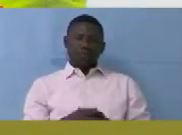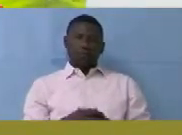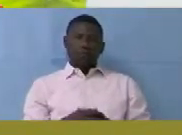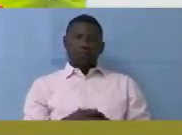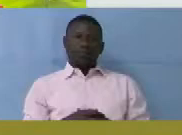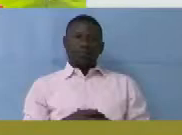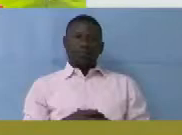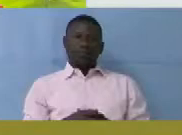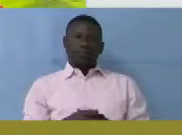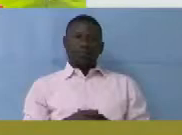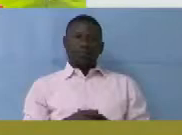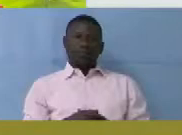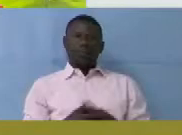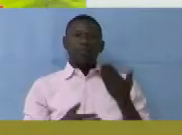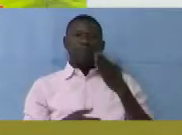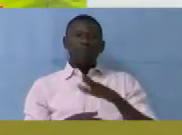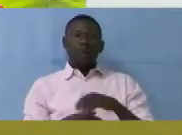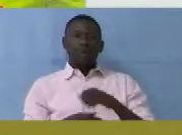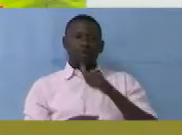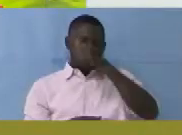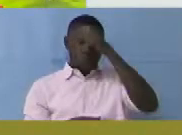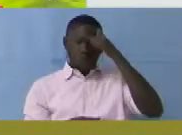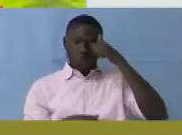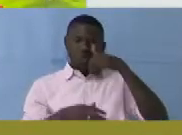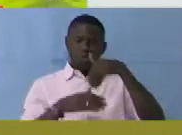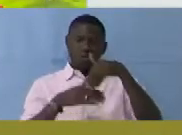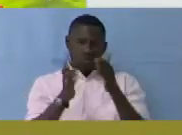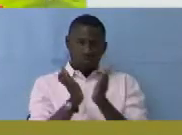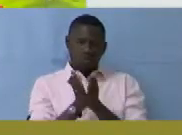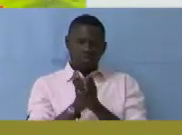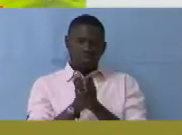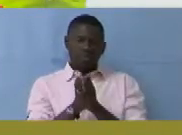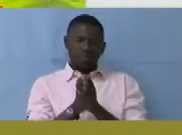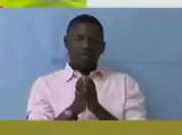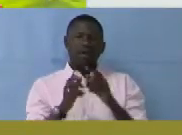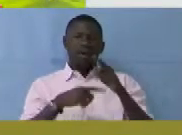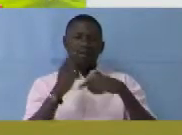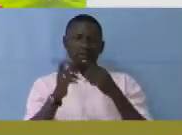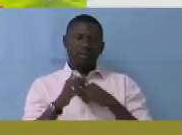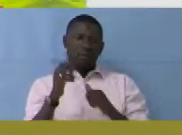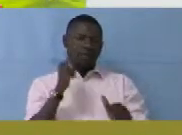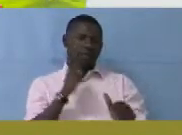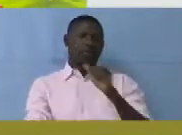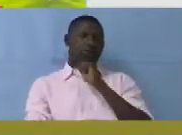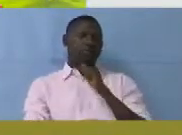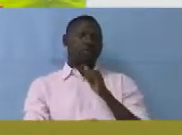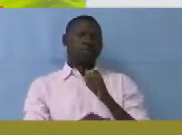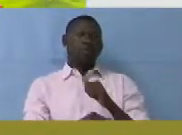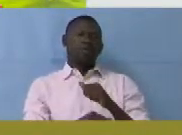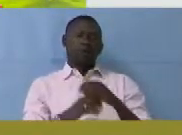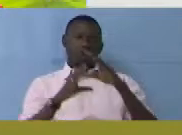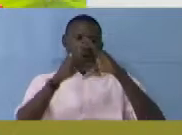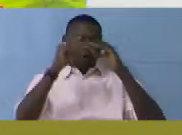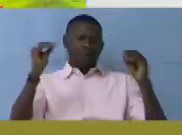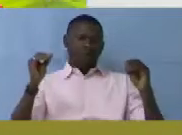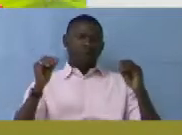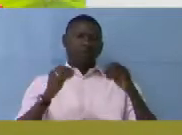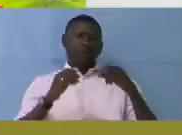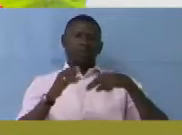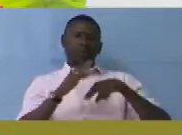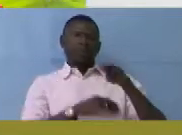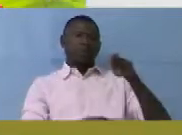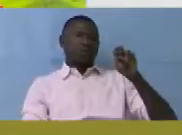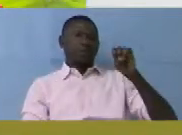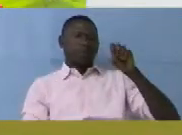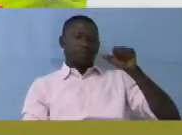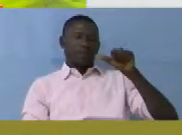from that committee, I returned to office. Office. I think I was working